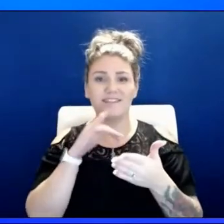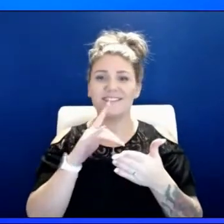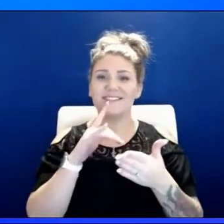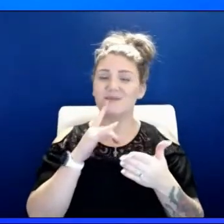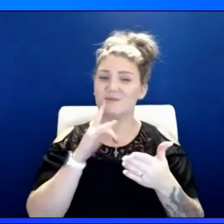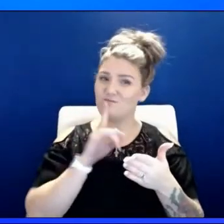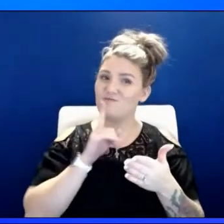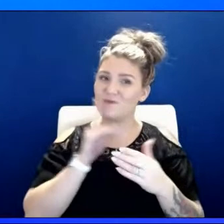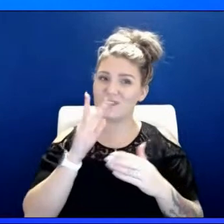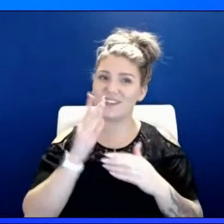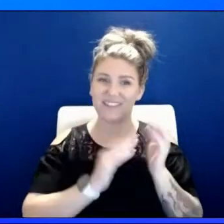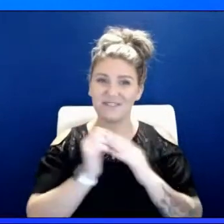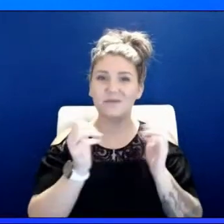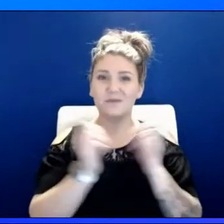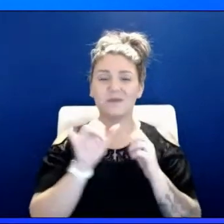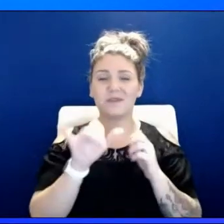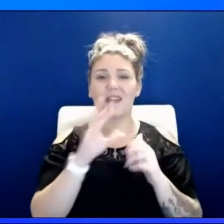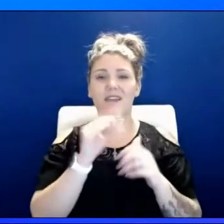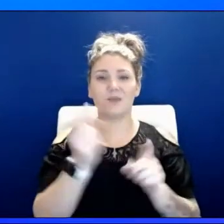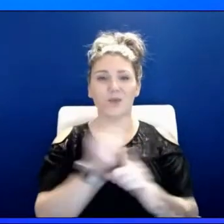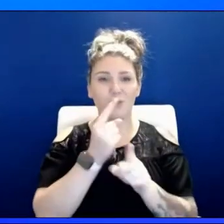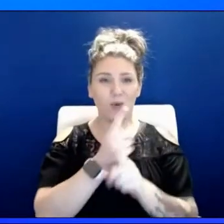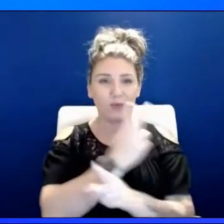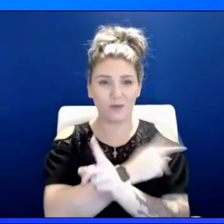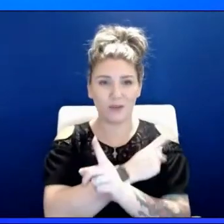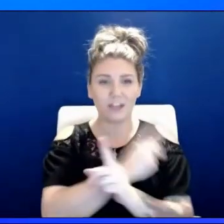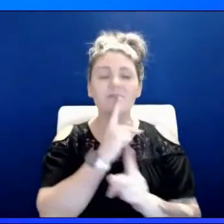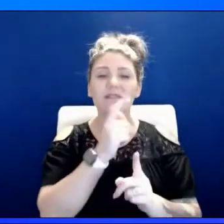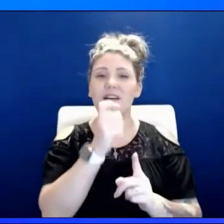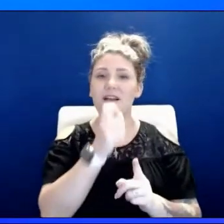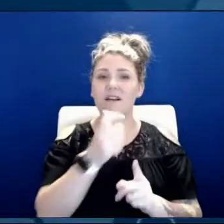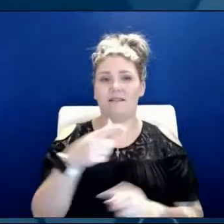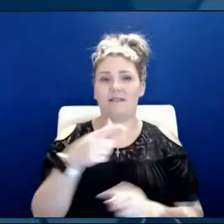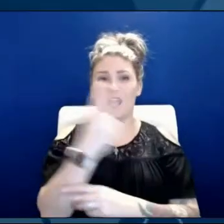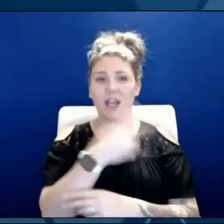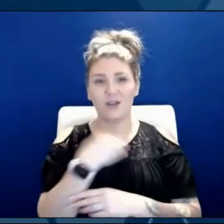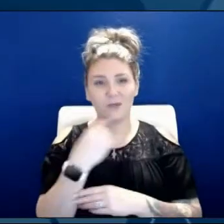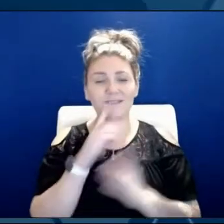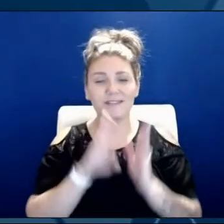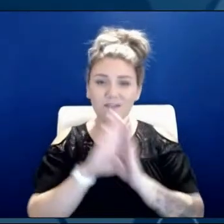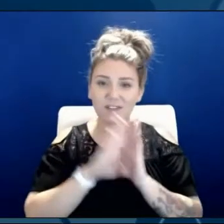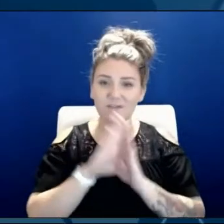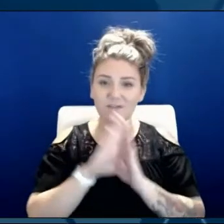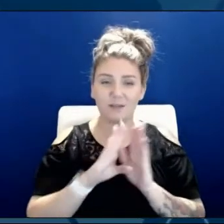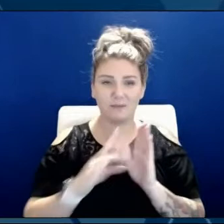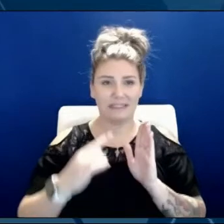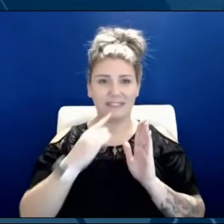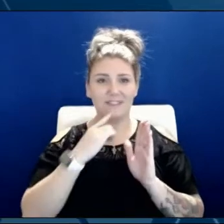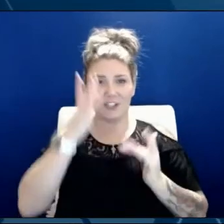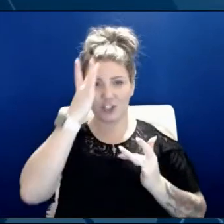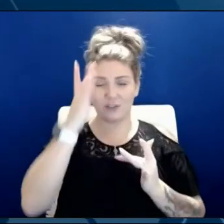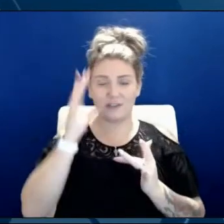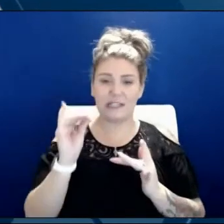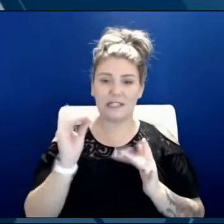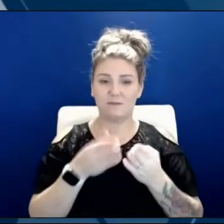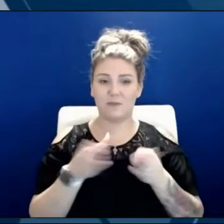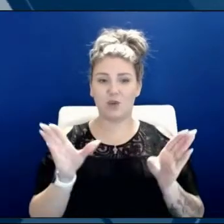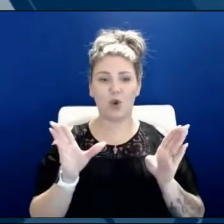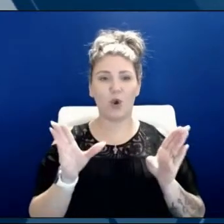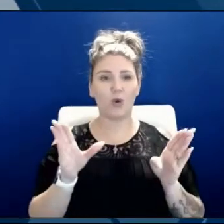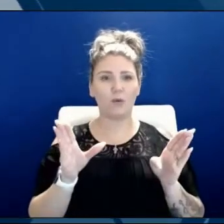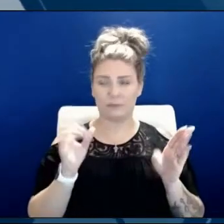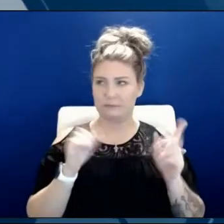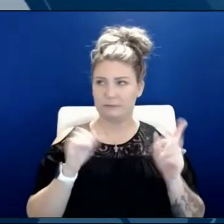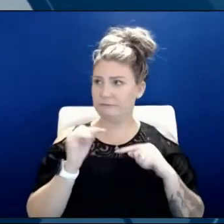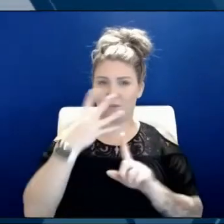patient that is not at high risk of developing severe disease. So this ivermectin trial has been open since, if I go back, it's 4 months, it's like November or something like